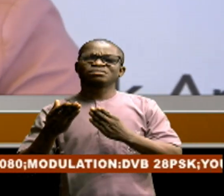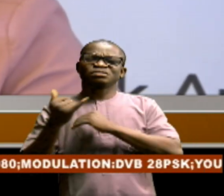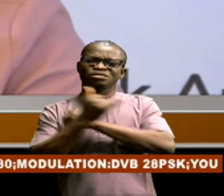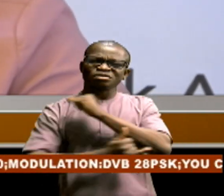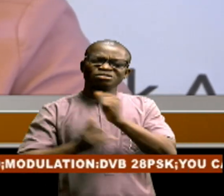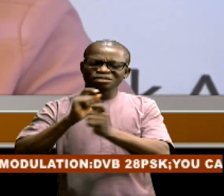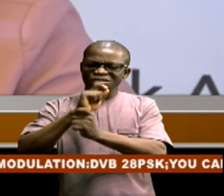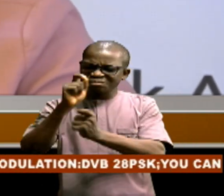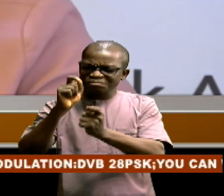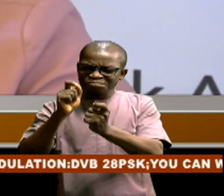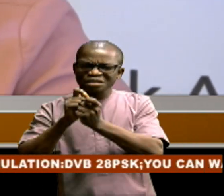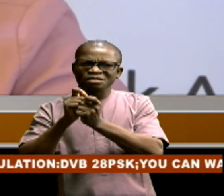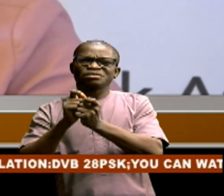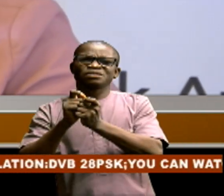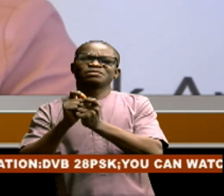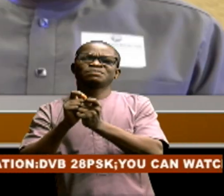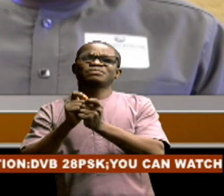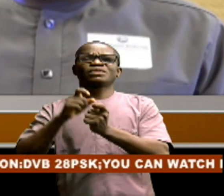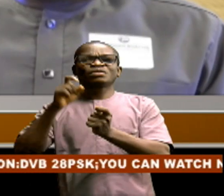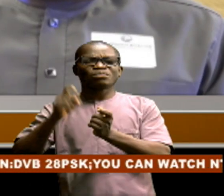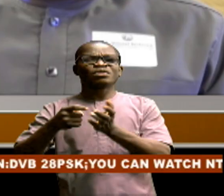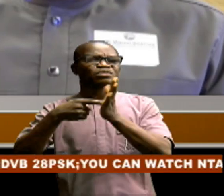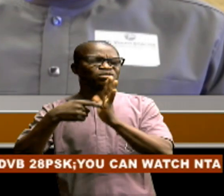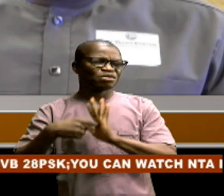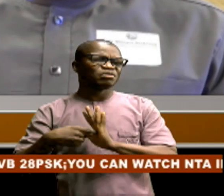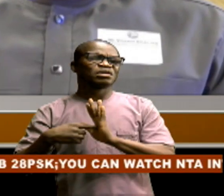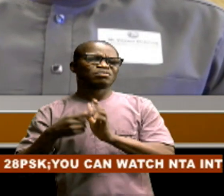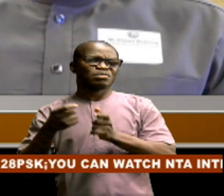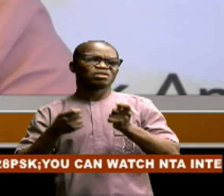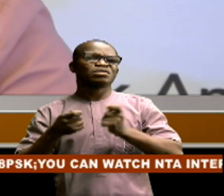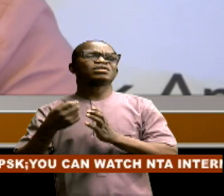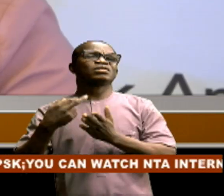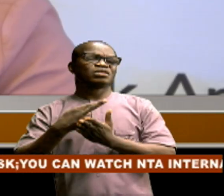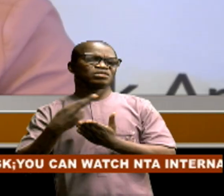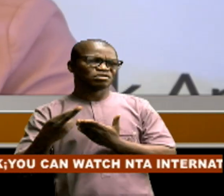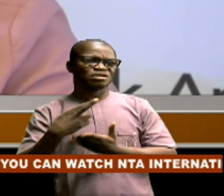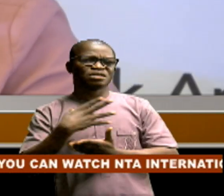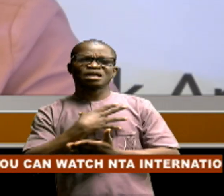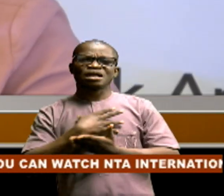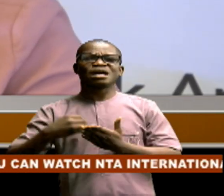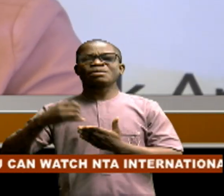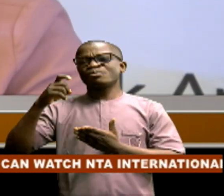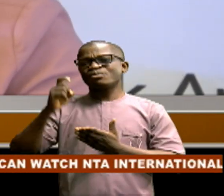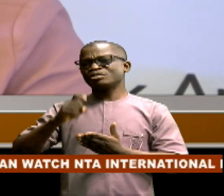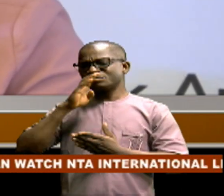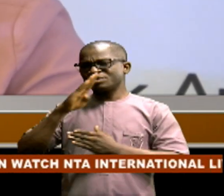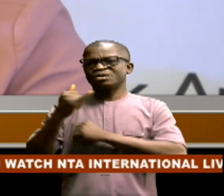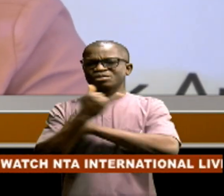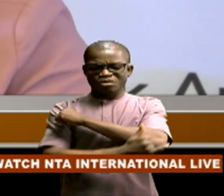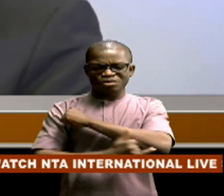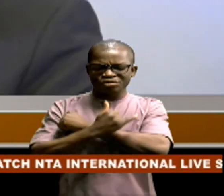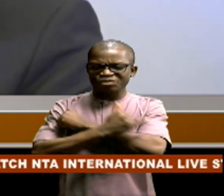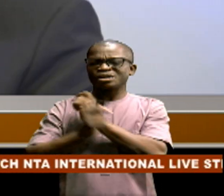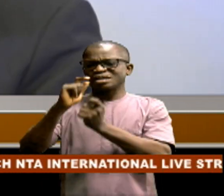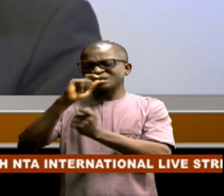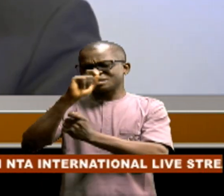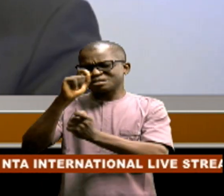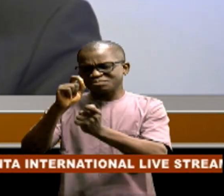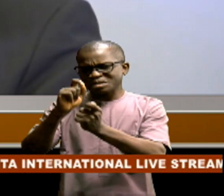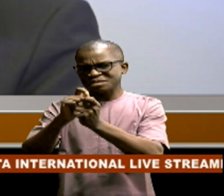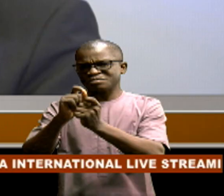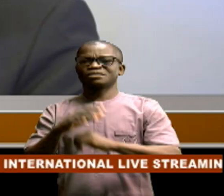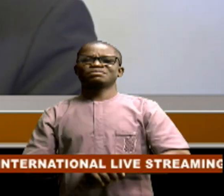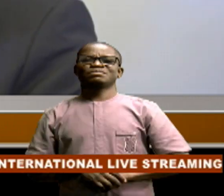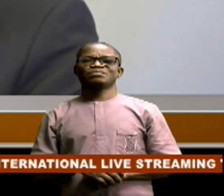specific, and I agree with him that we should look at our resources and let it be country specific. Because that's the issue that